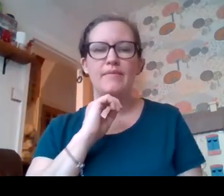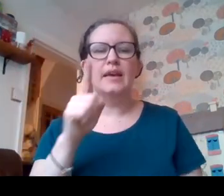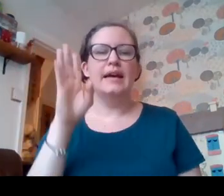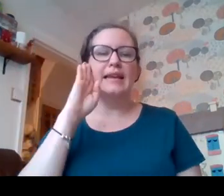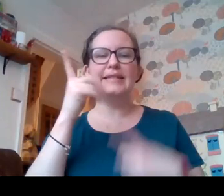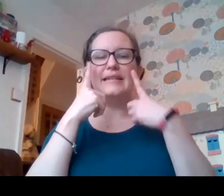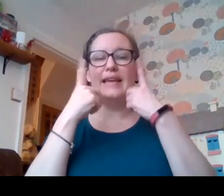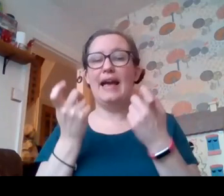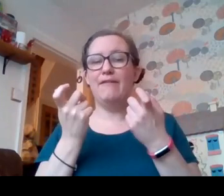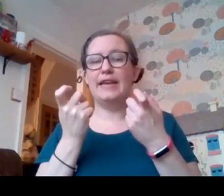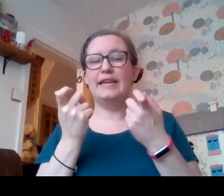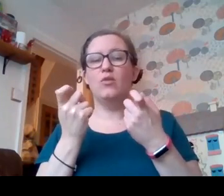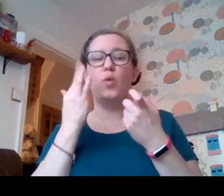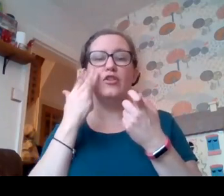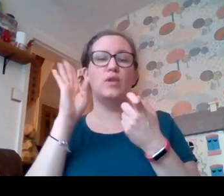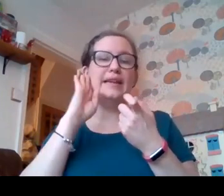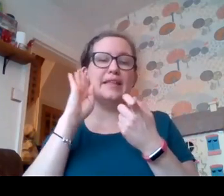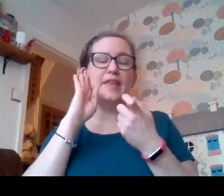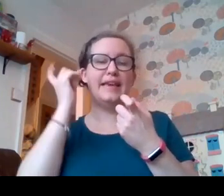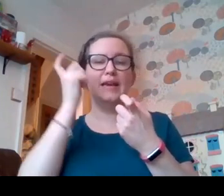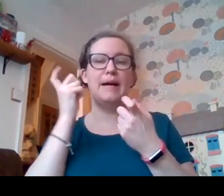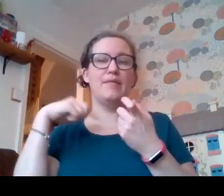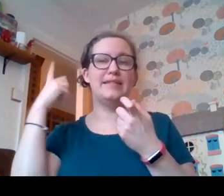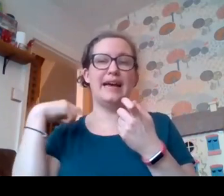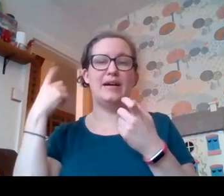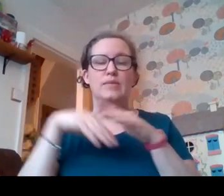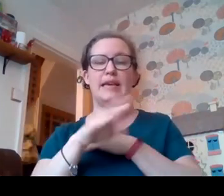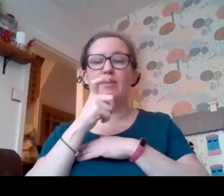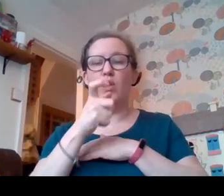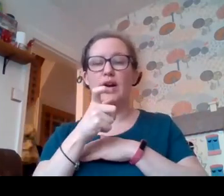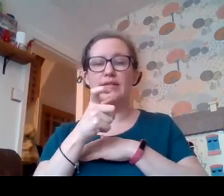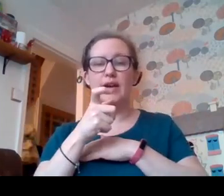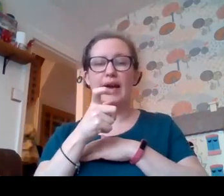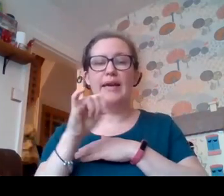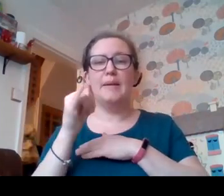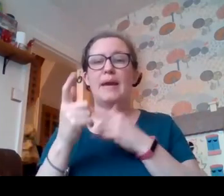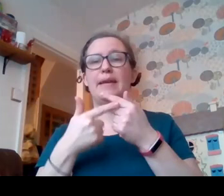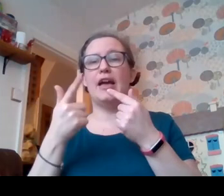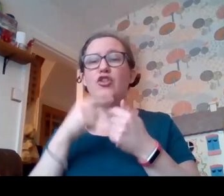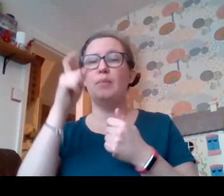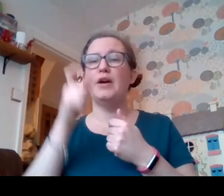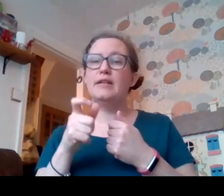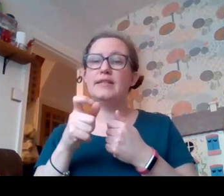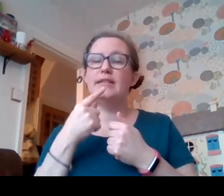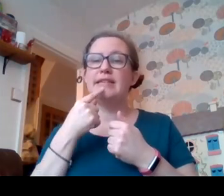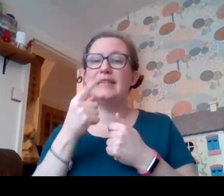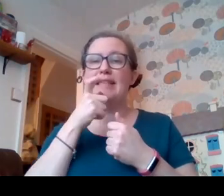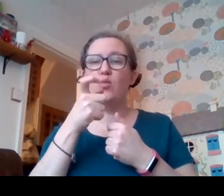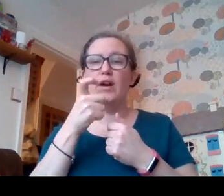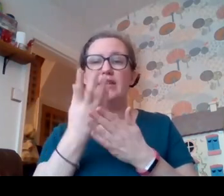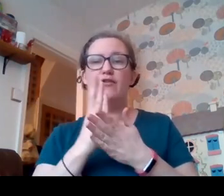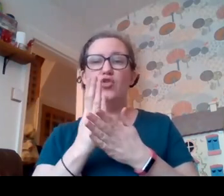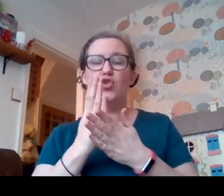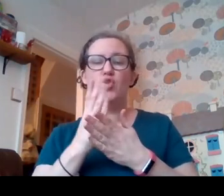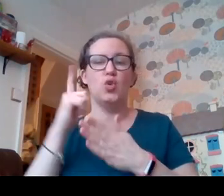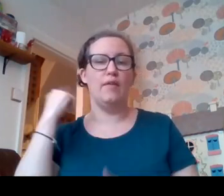okay? Listen carefully when you're thinking about the sounds in the words, okay? Maybe get another person to say the